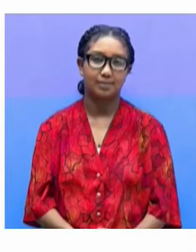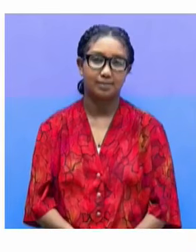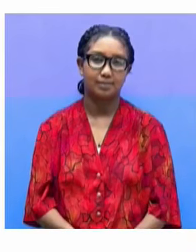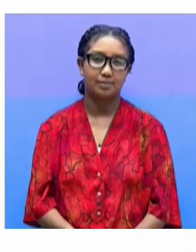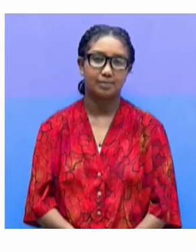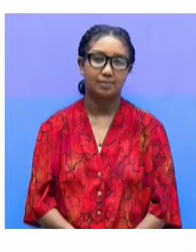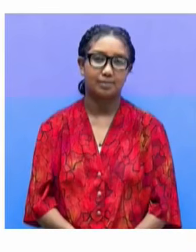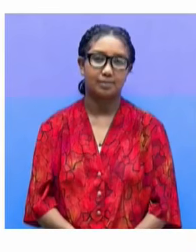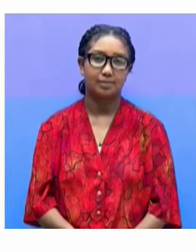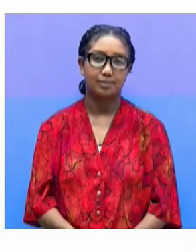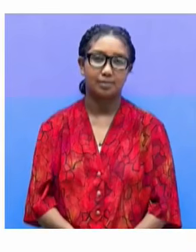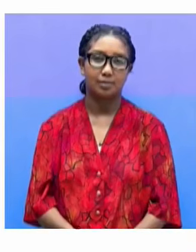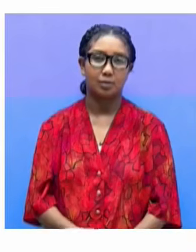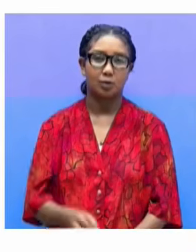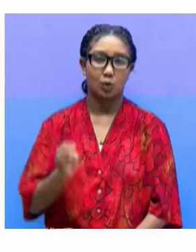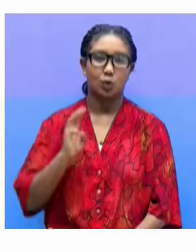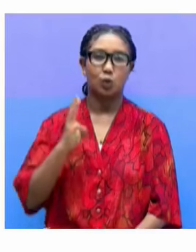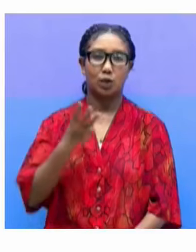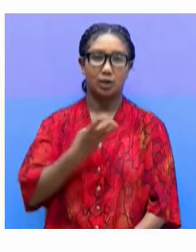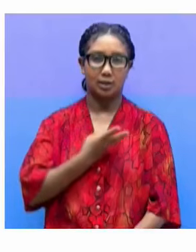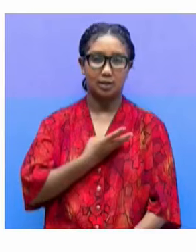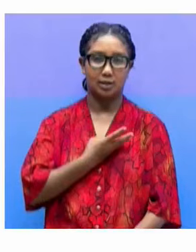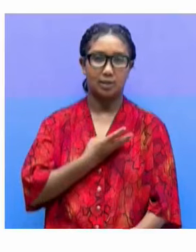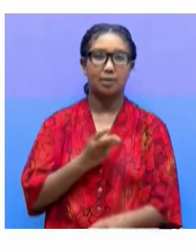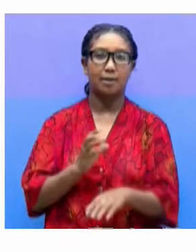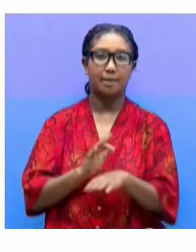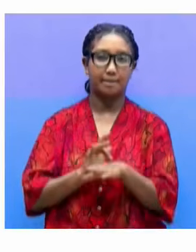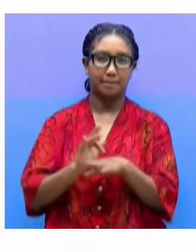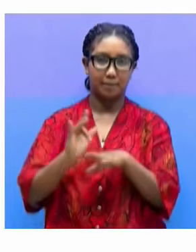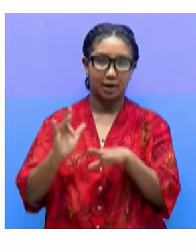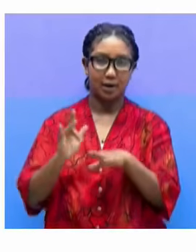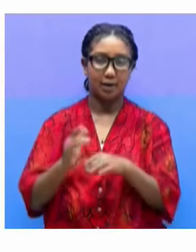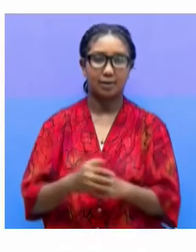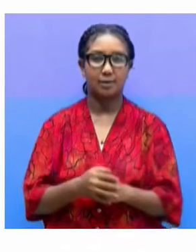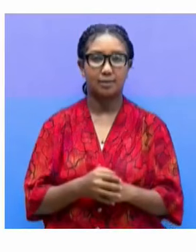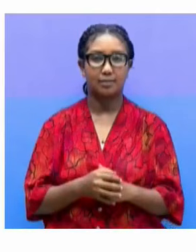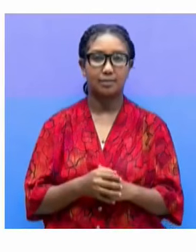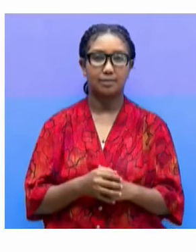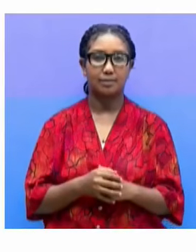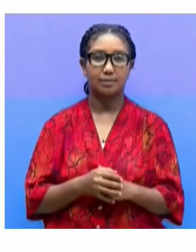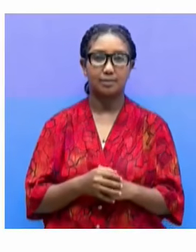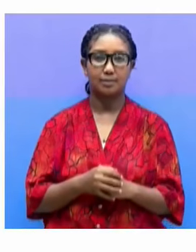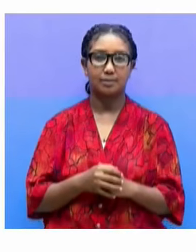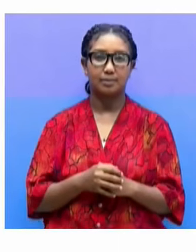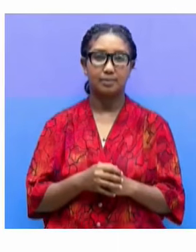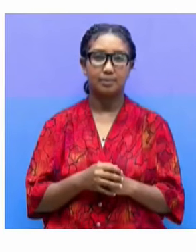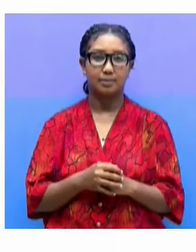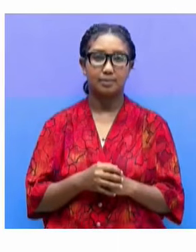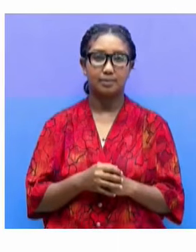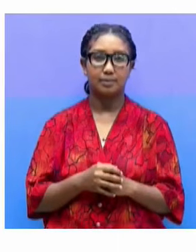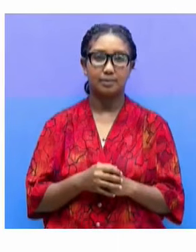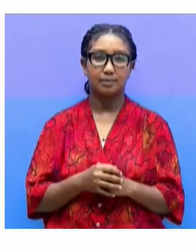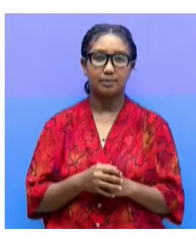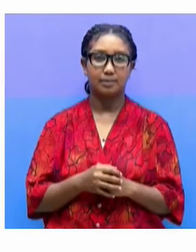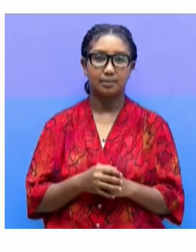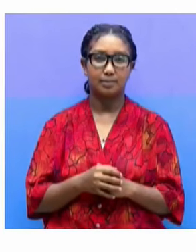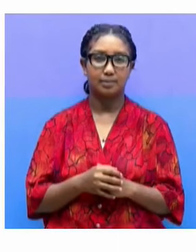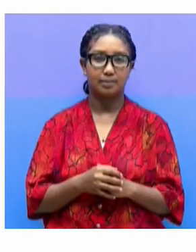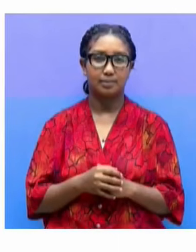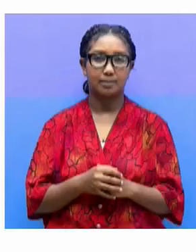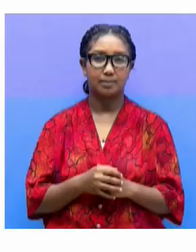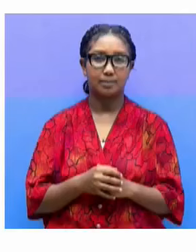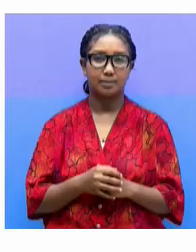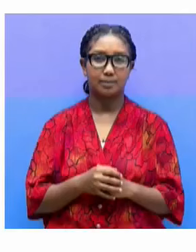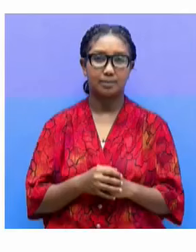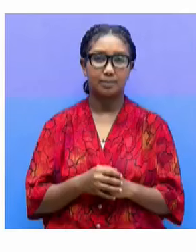we blank, and the verb is work, if